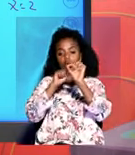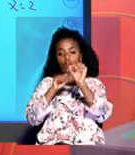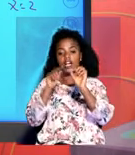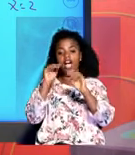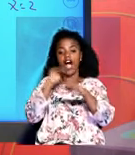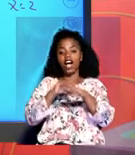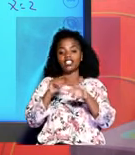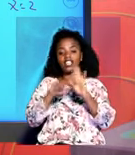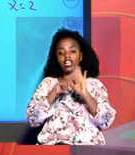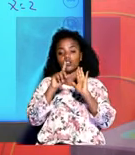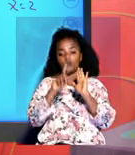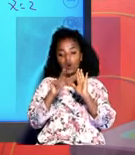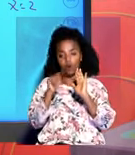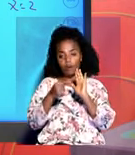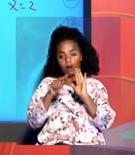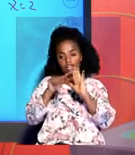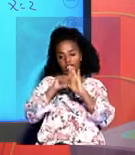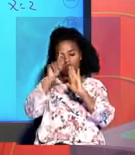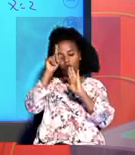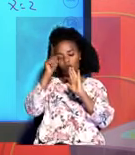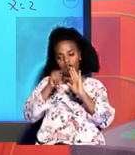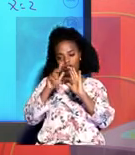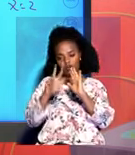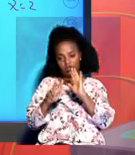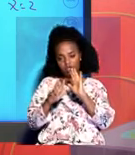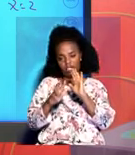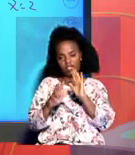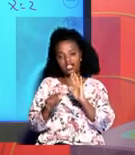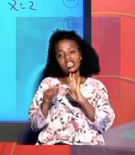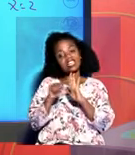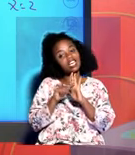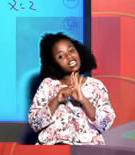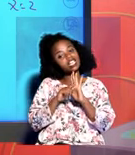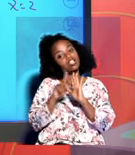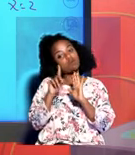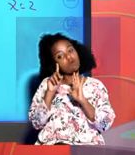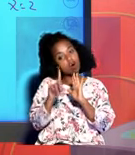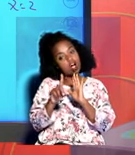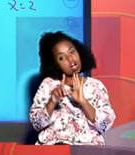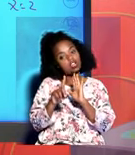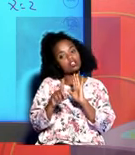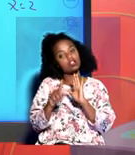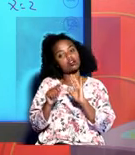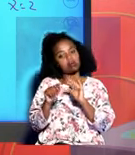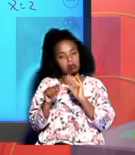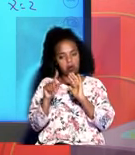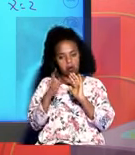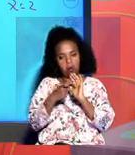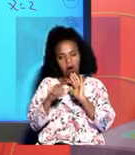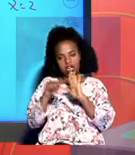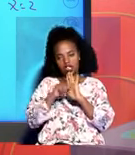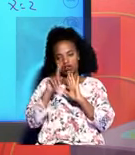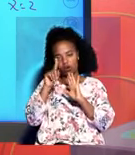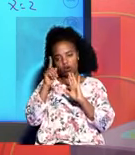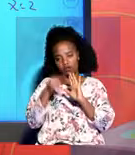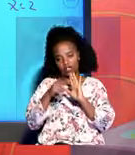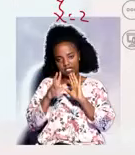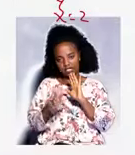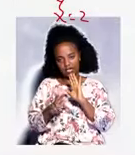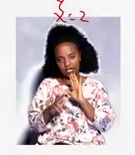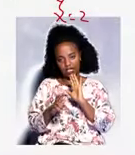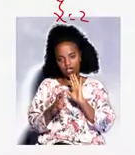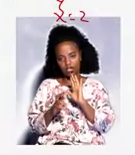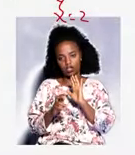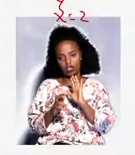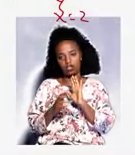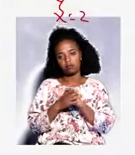-1, -1/3. -1, -1/3 is near here. So